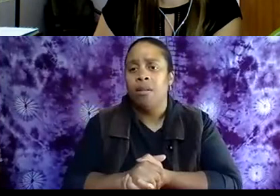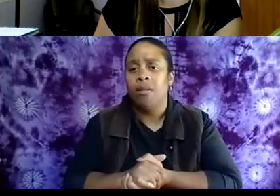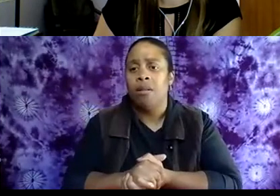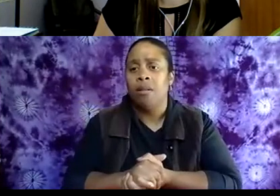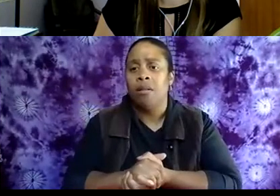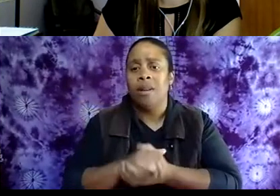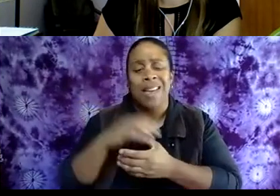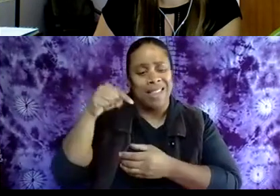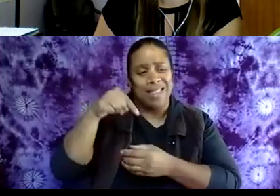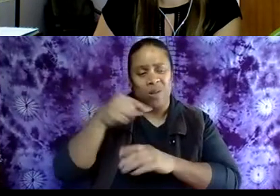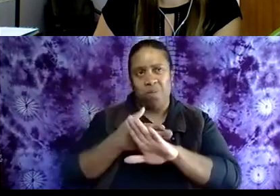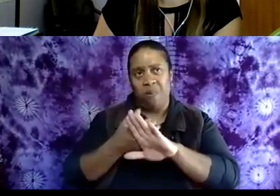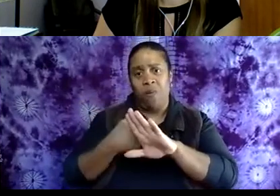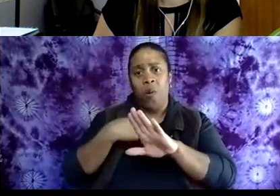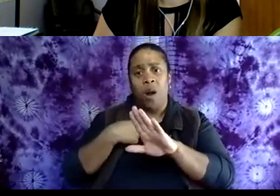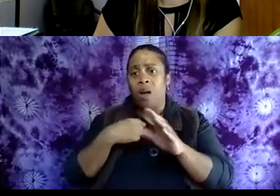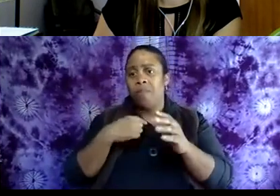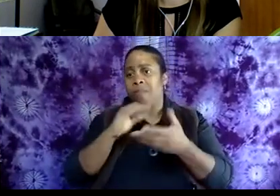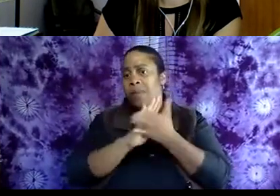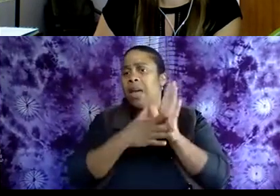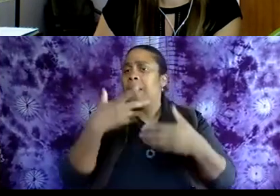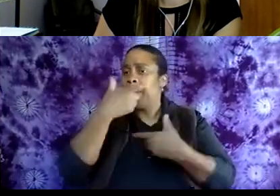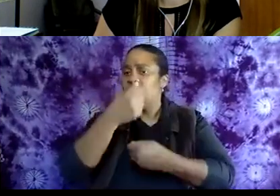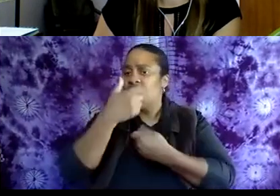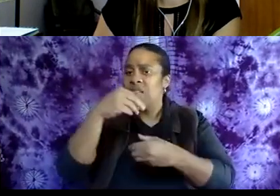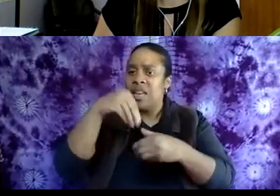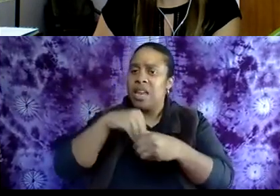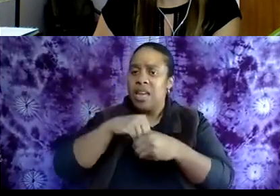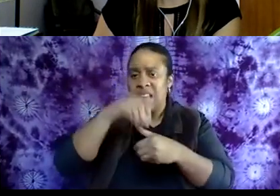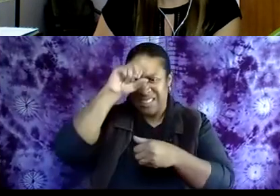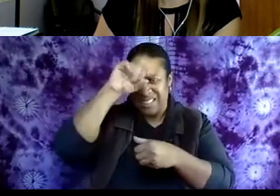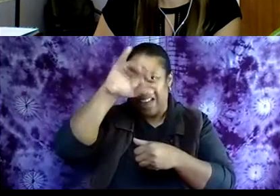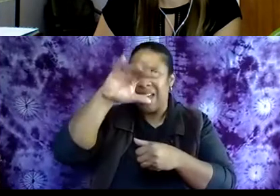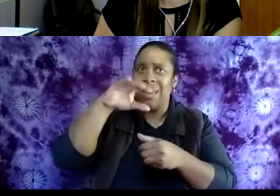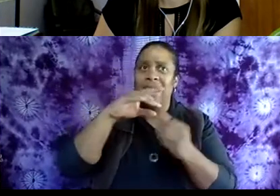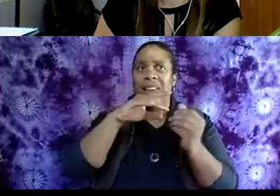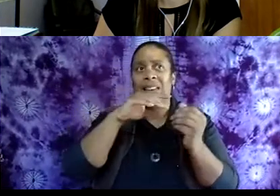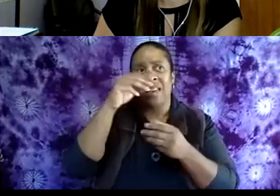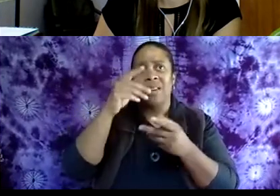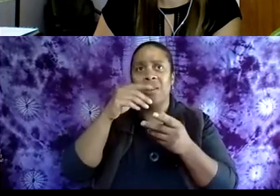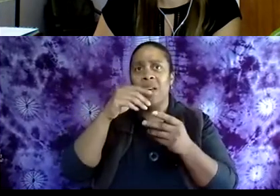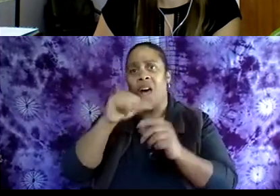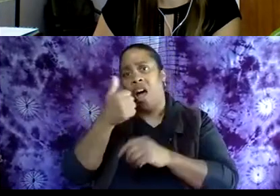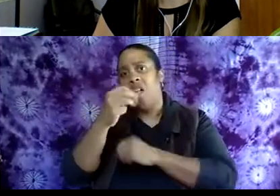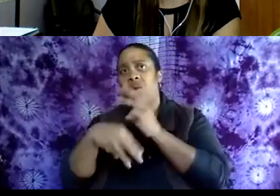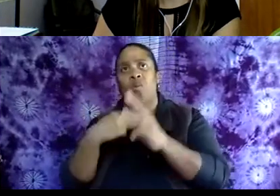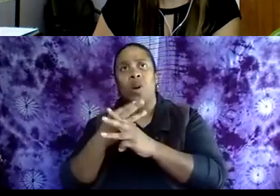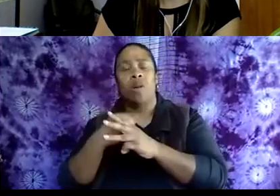I got into anything in otherworldly, and I've never been